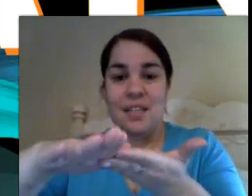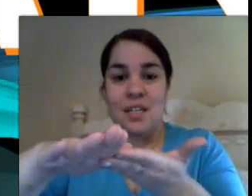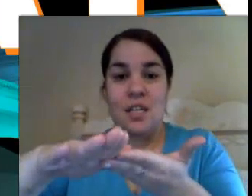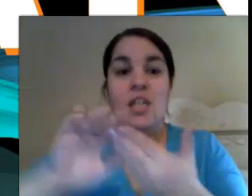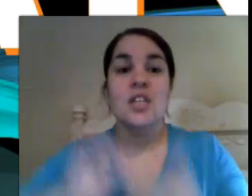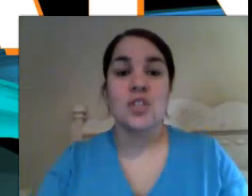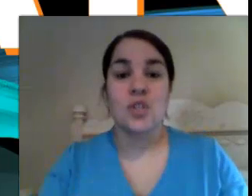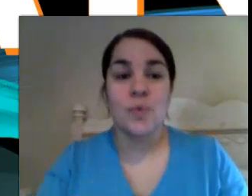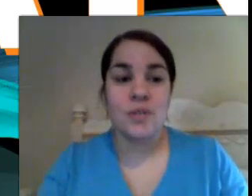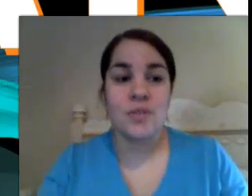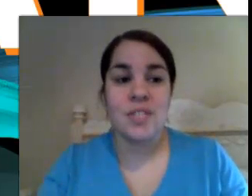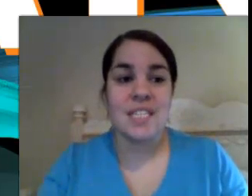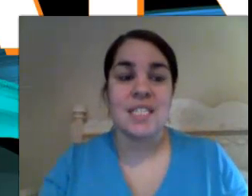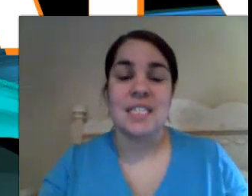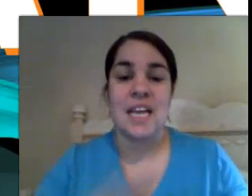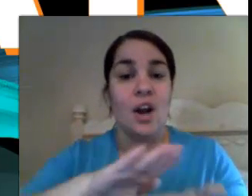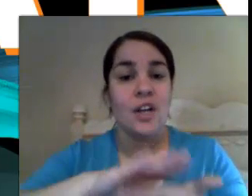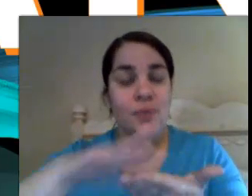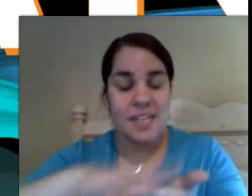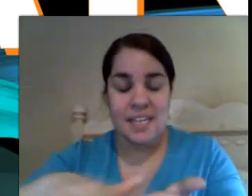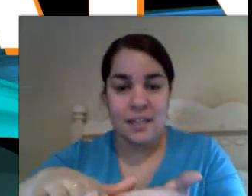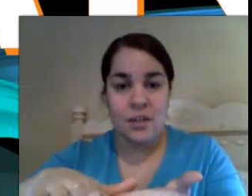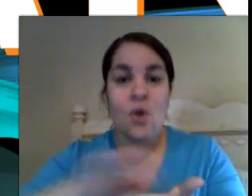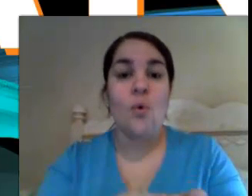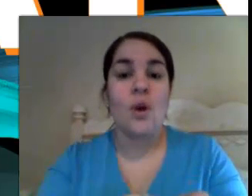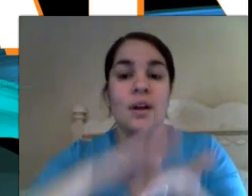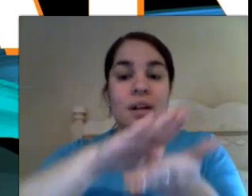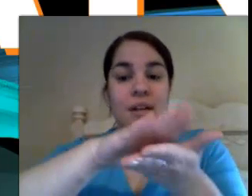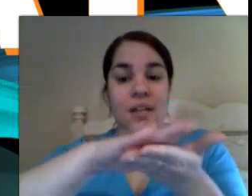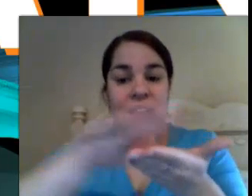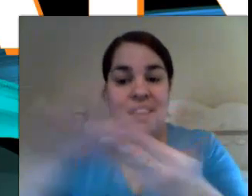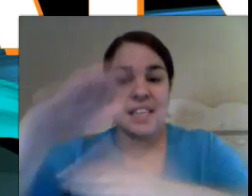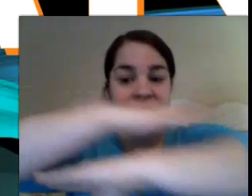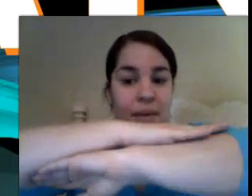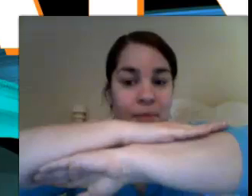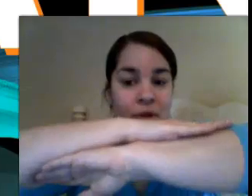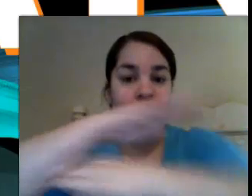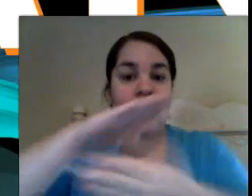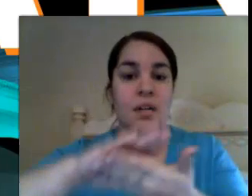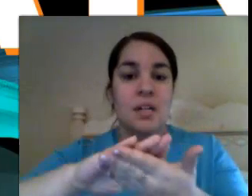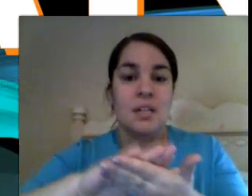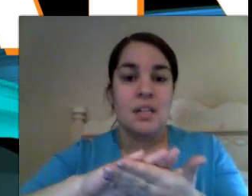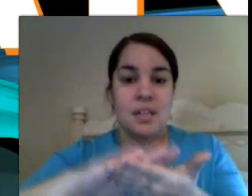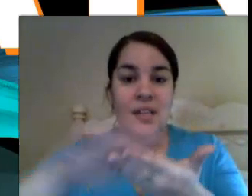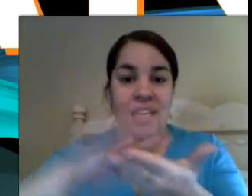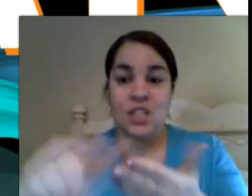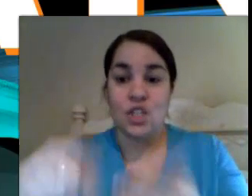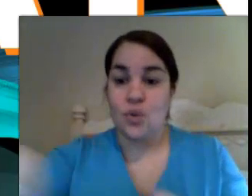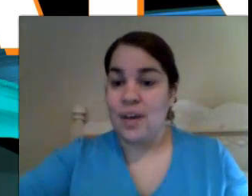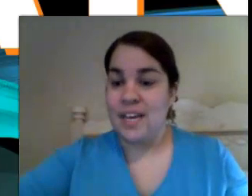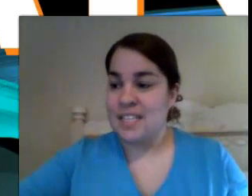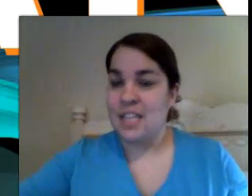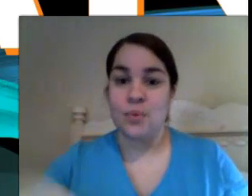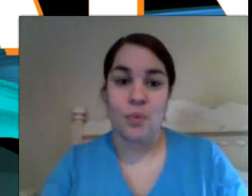clean. So you would use this to say, are you clean? Or clean the table, clean